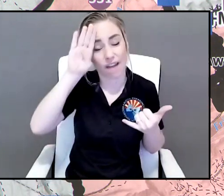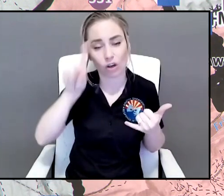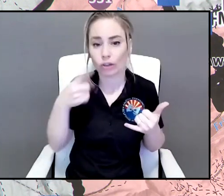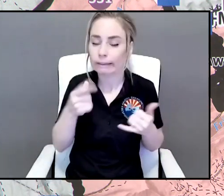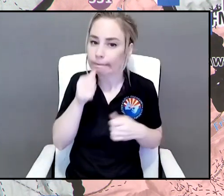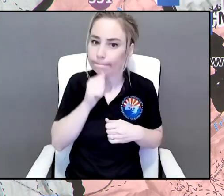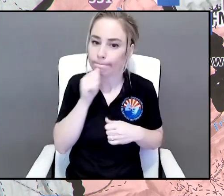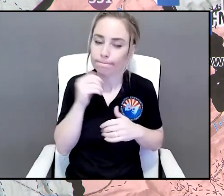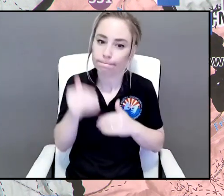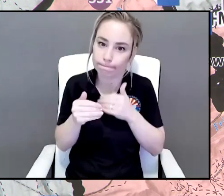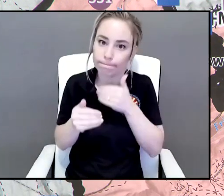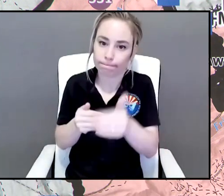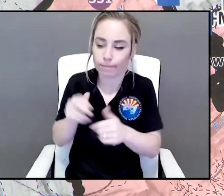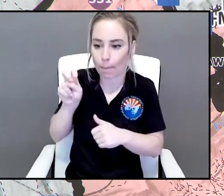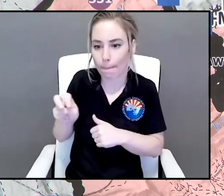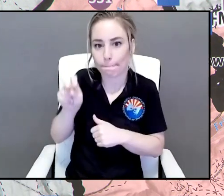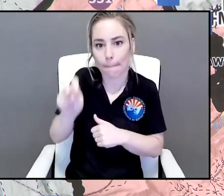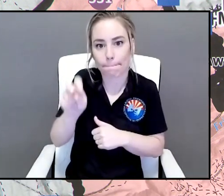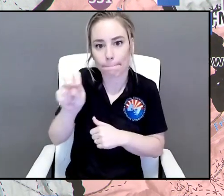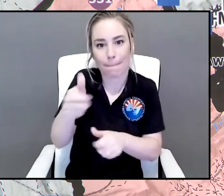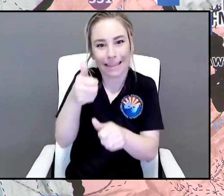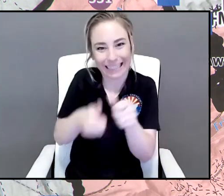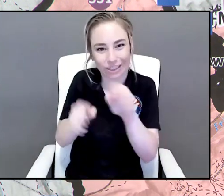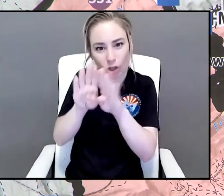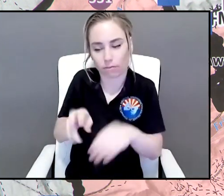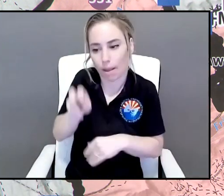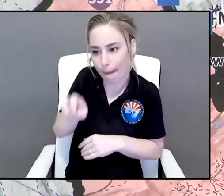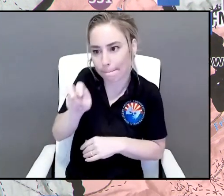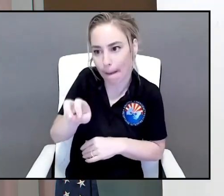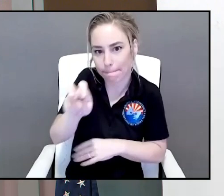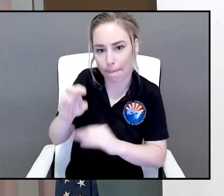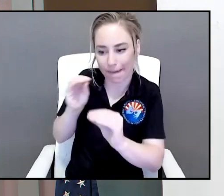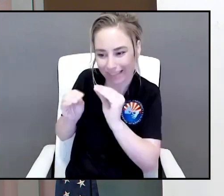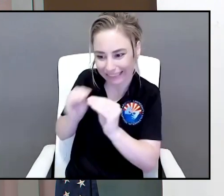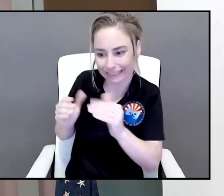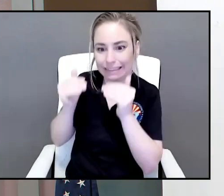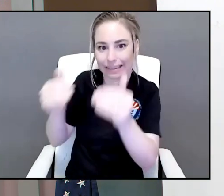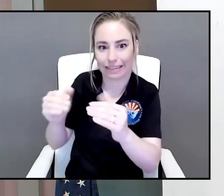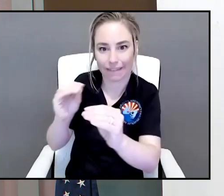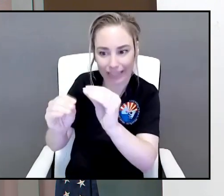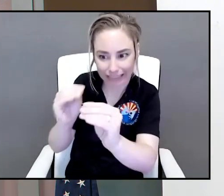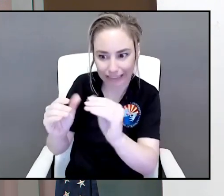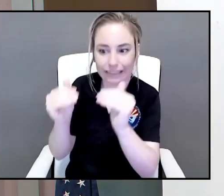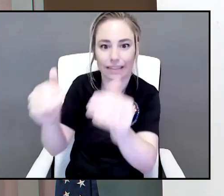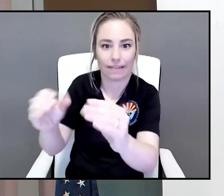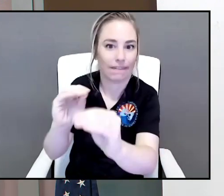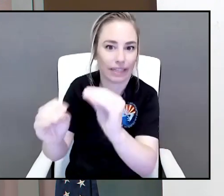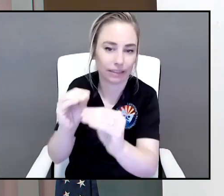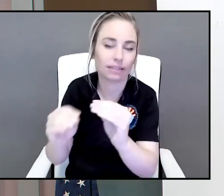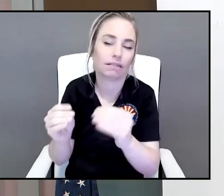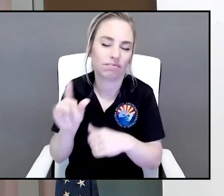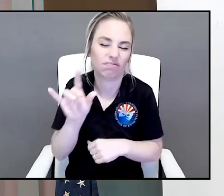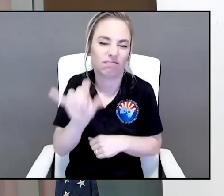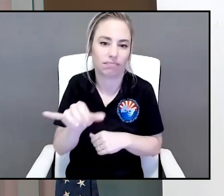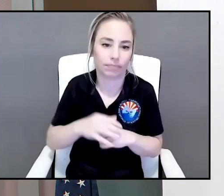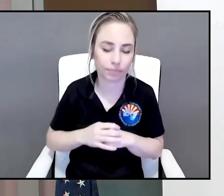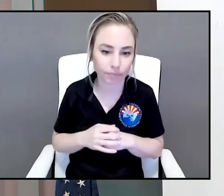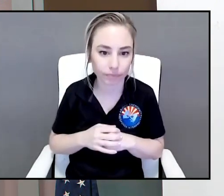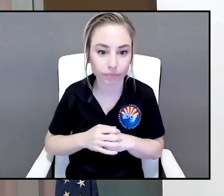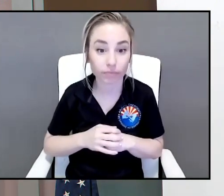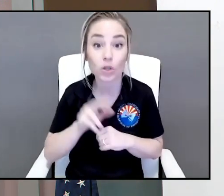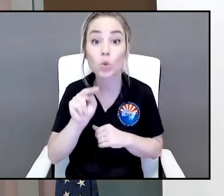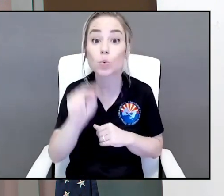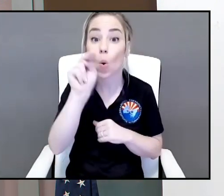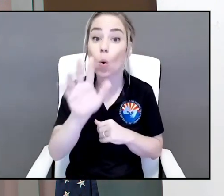out. Further up to the north, we have a division supervisor that should be coming in